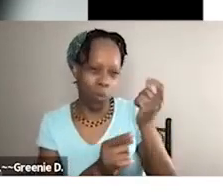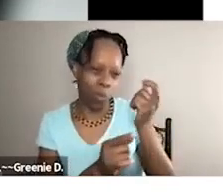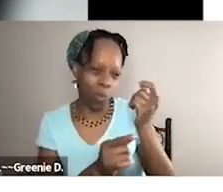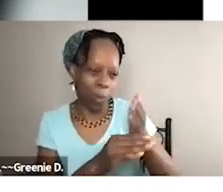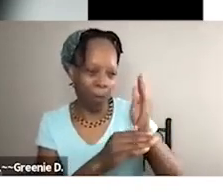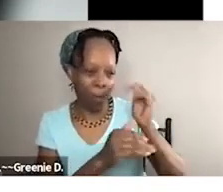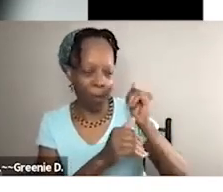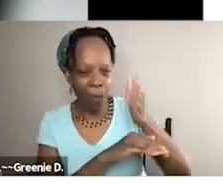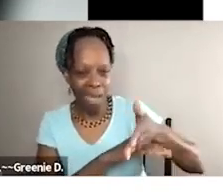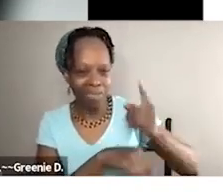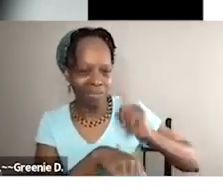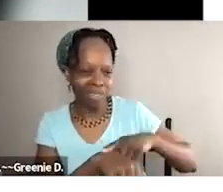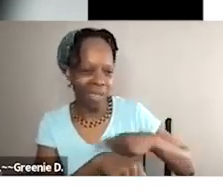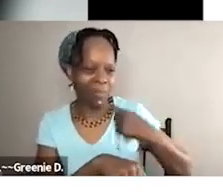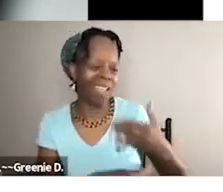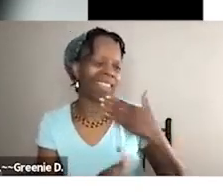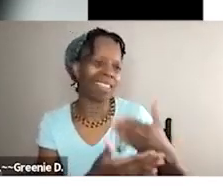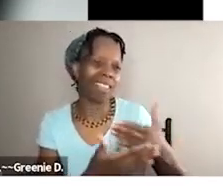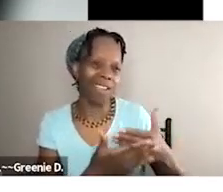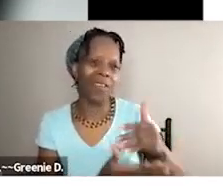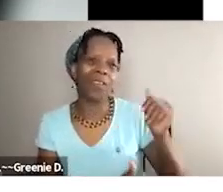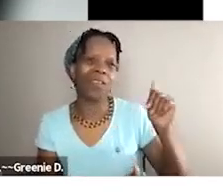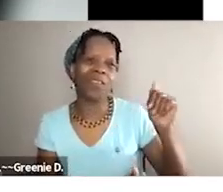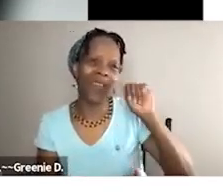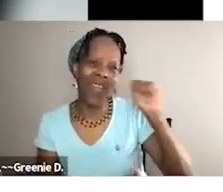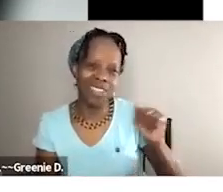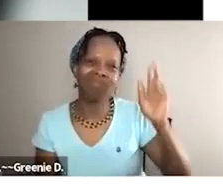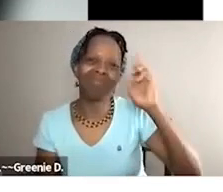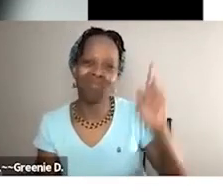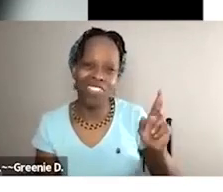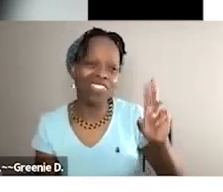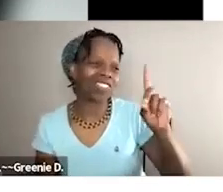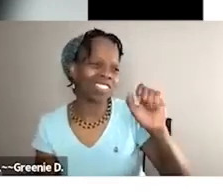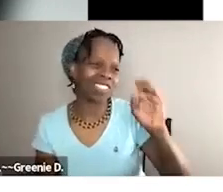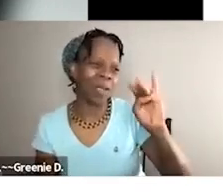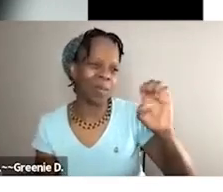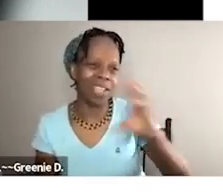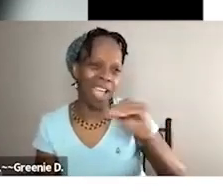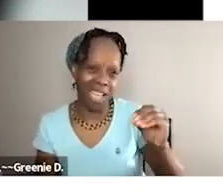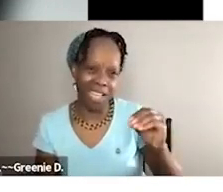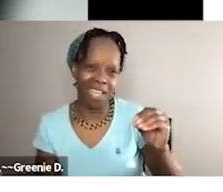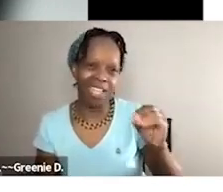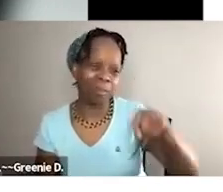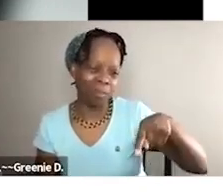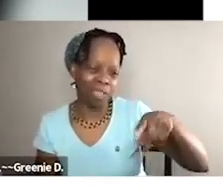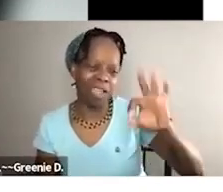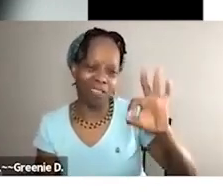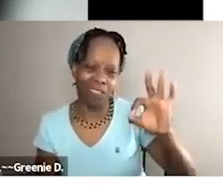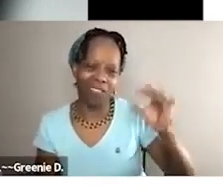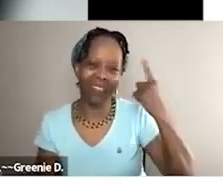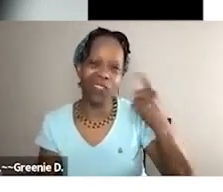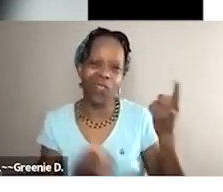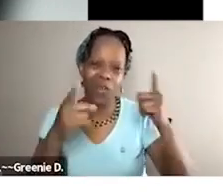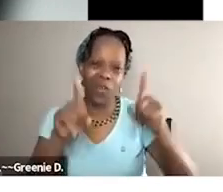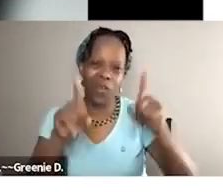Ashley, Rachel, and Debbie, who's been here the whole time in the background supporting. Thank you to Cerebral Palsy Foundation for agreeing to